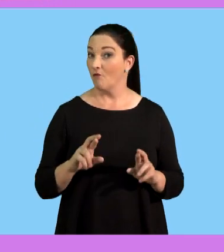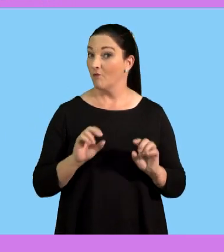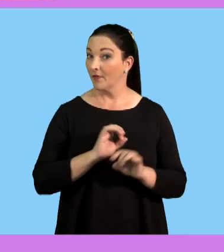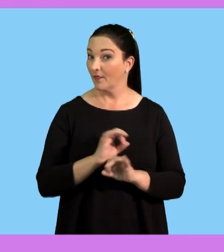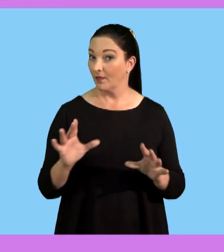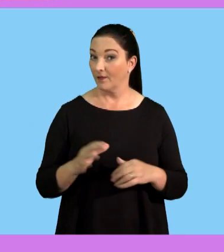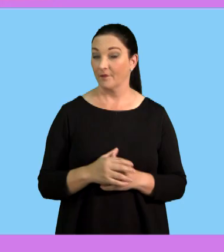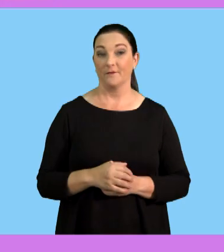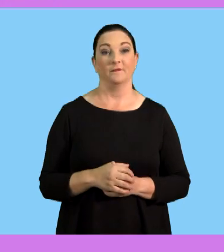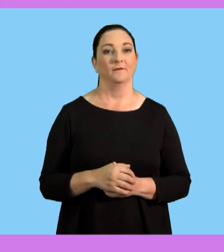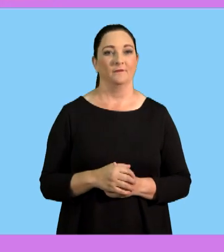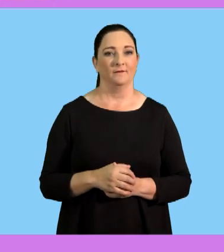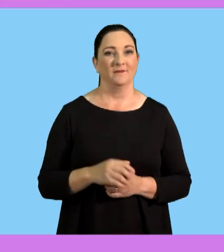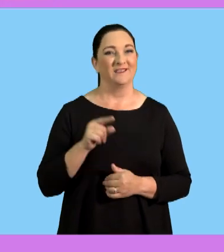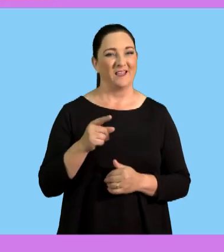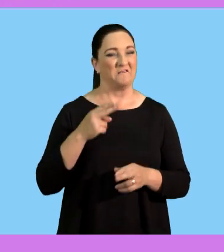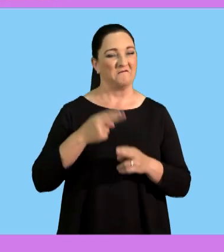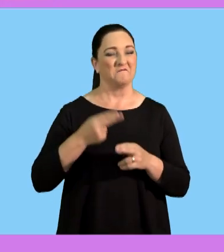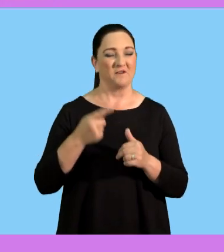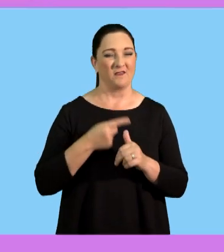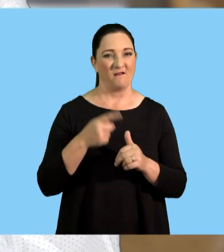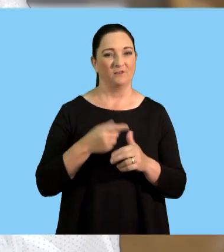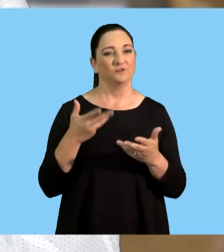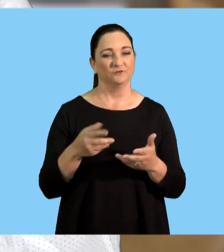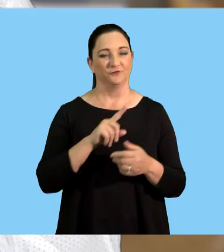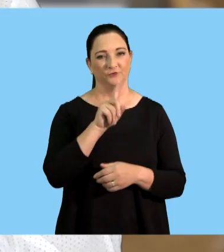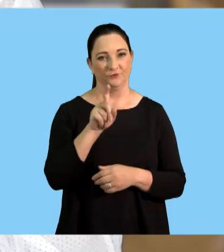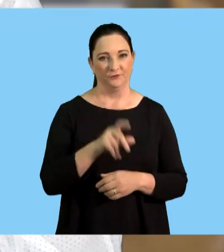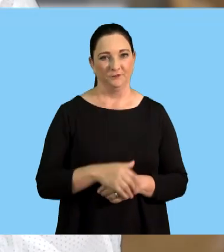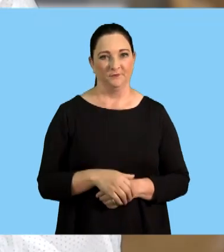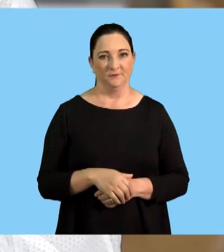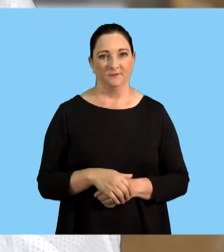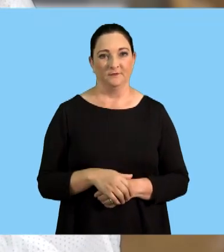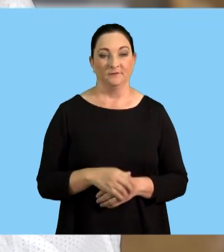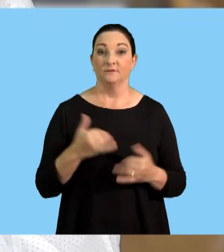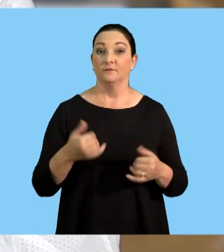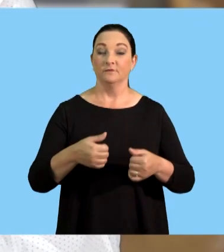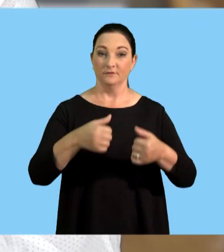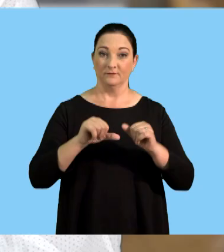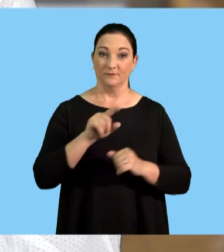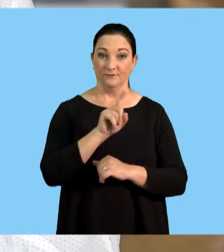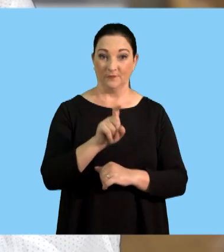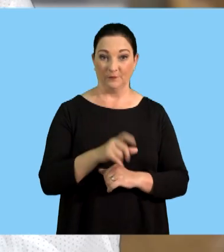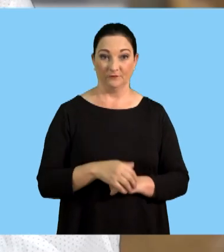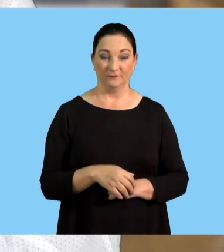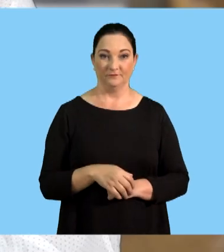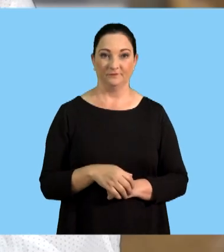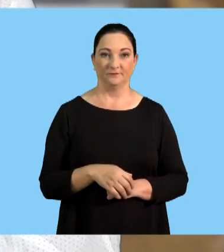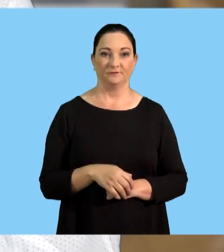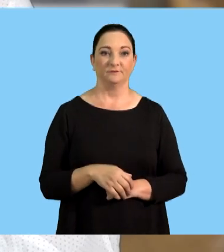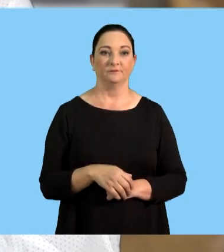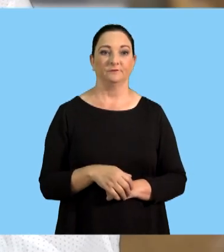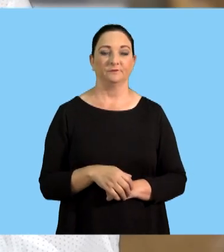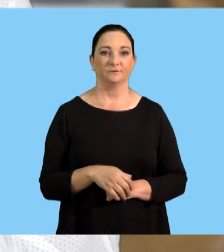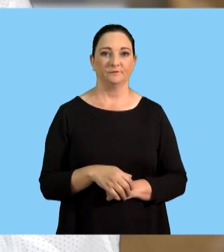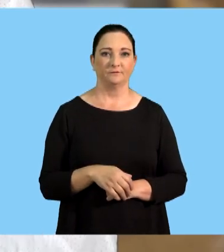0.24888888. Okay, guys, I hope that's clear to all of you. All right, that's your final answer to this question. Let us look at our next